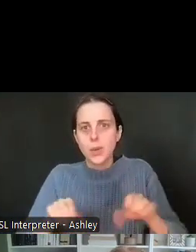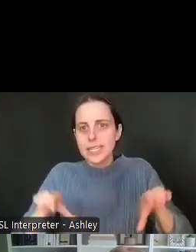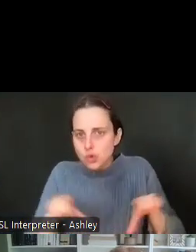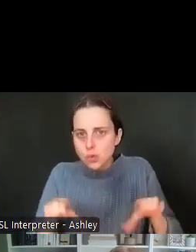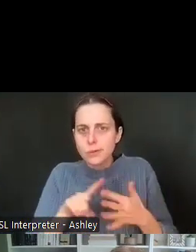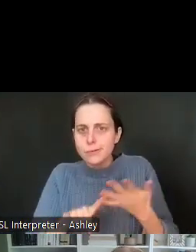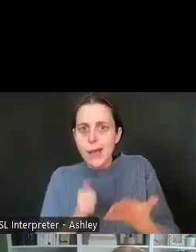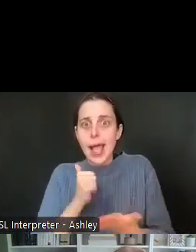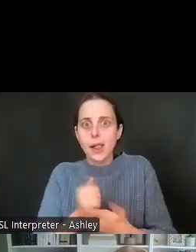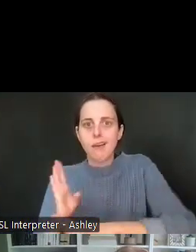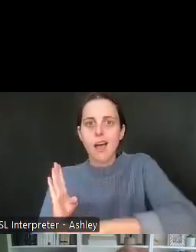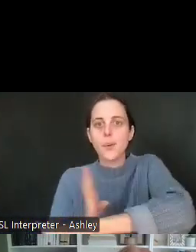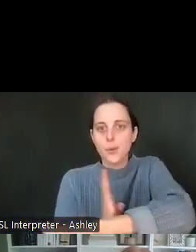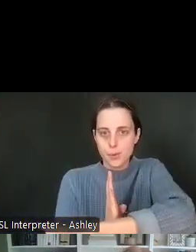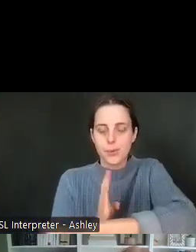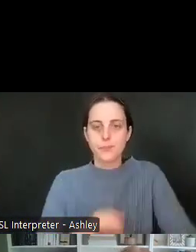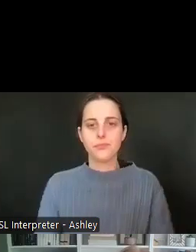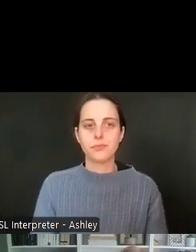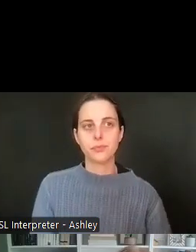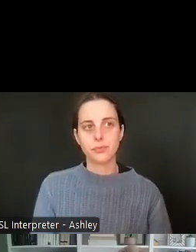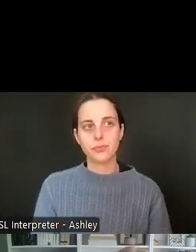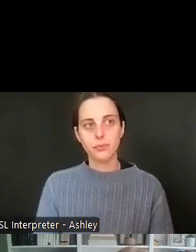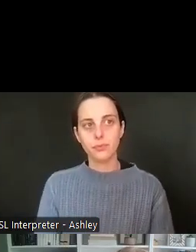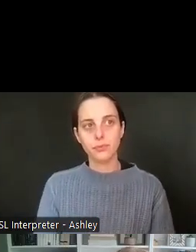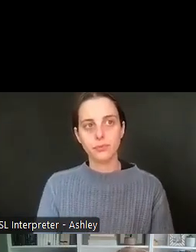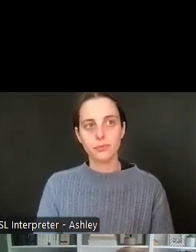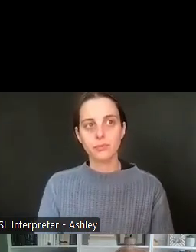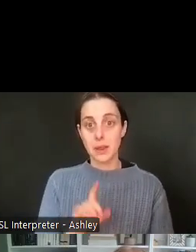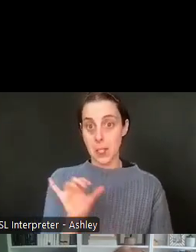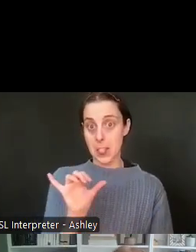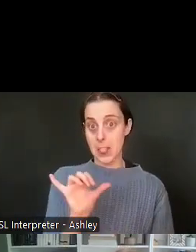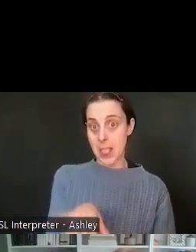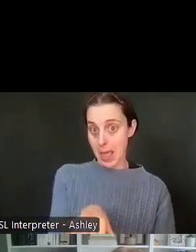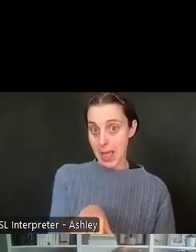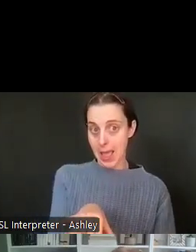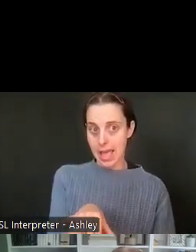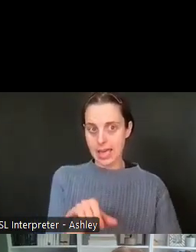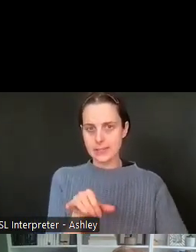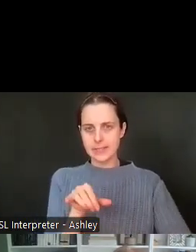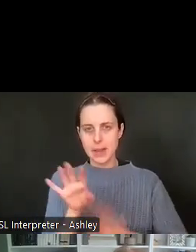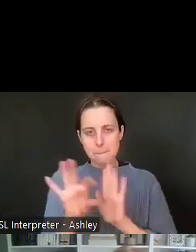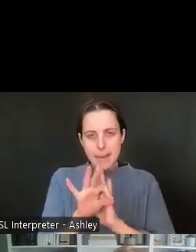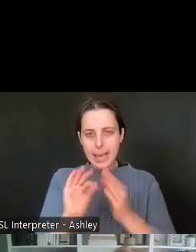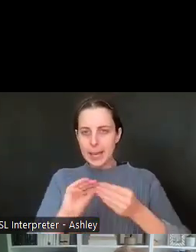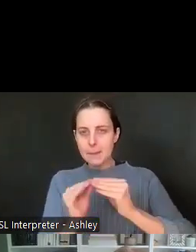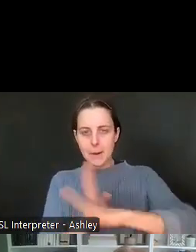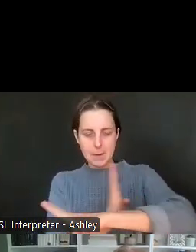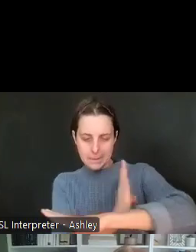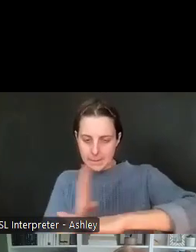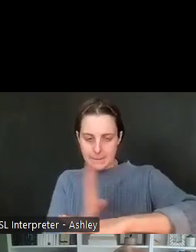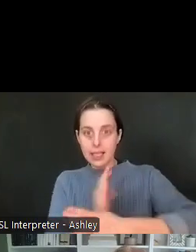You may not realize it, but what you just did is one of the best practices of preventing